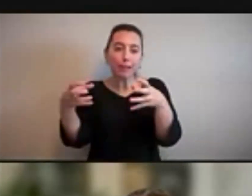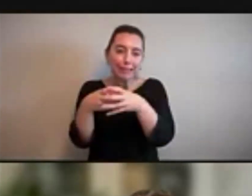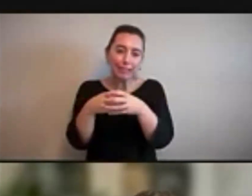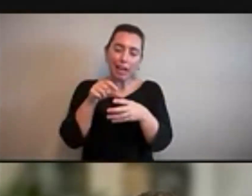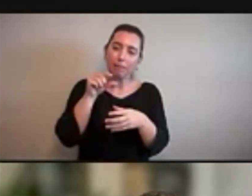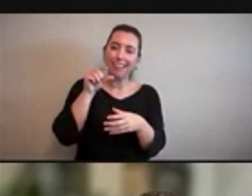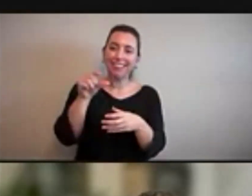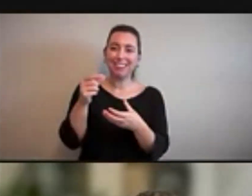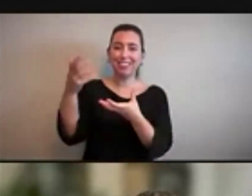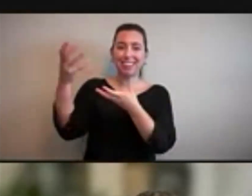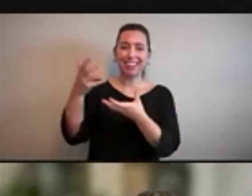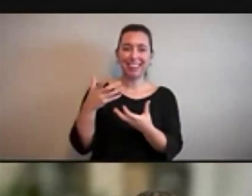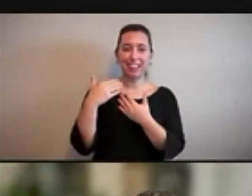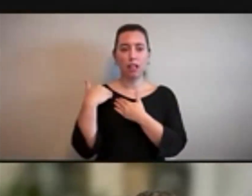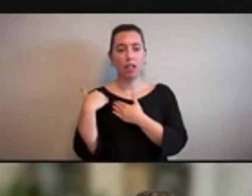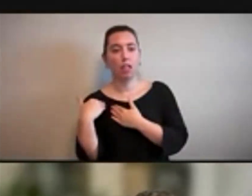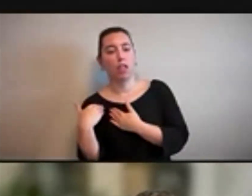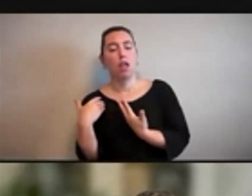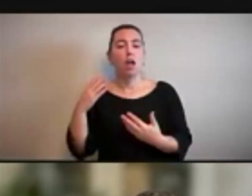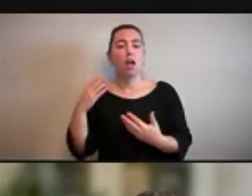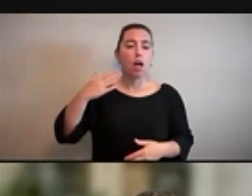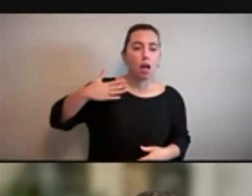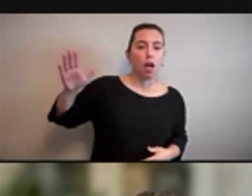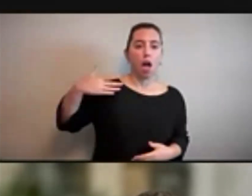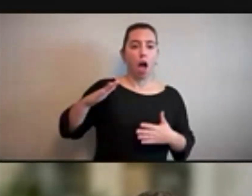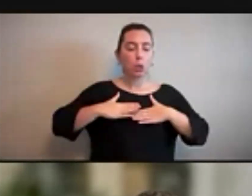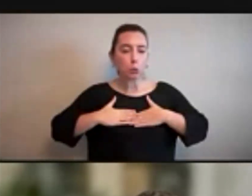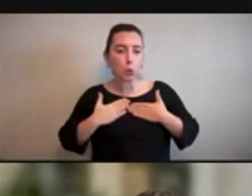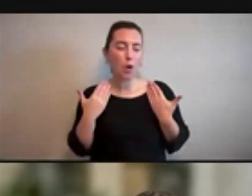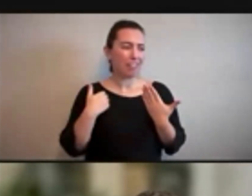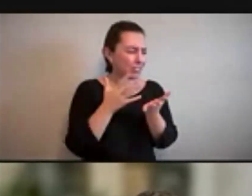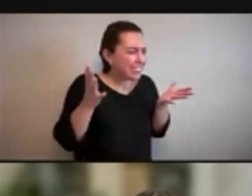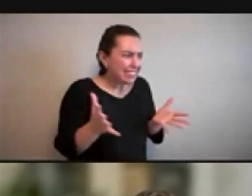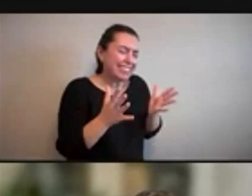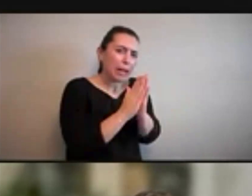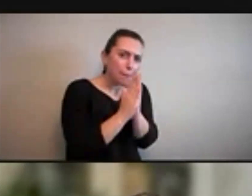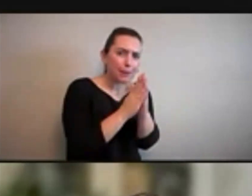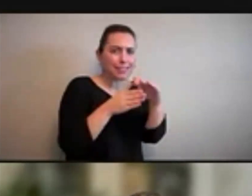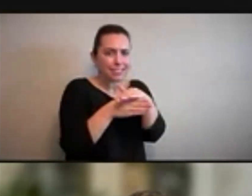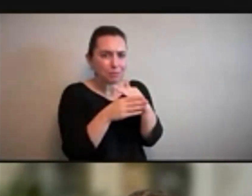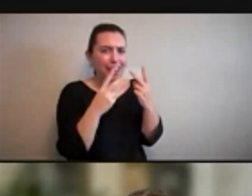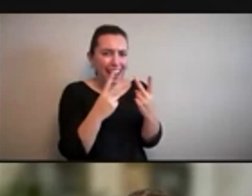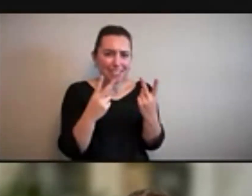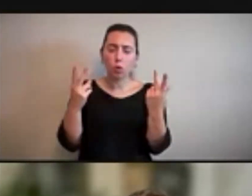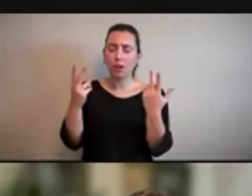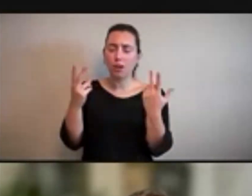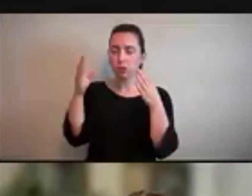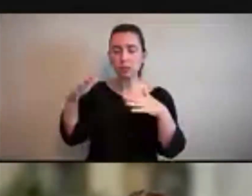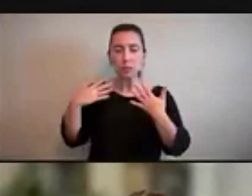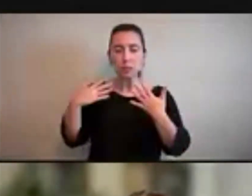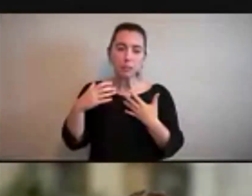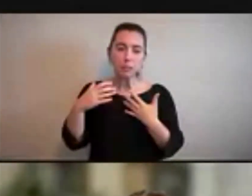while and a bit of pushing and to get them to in line, let's put it that way. We tried to be